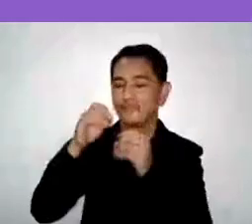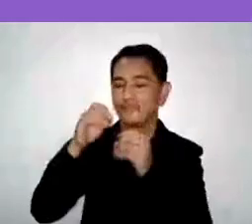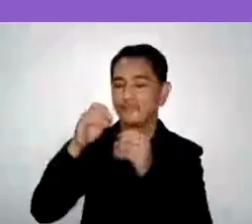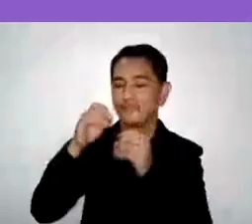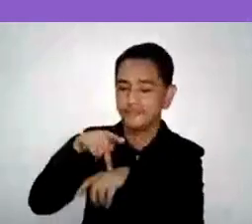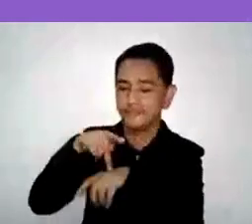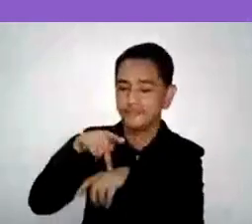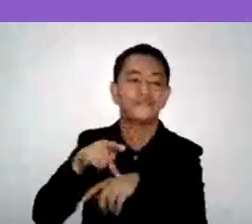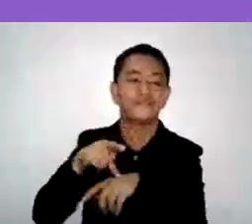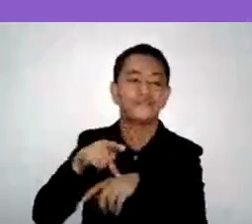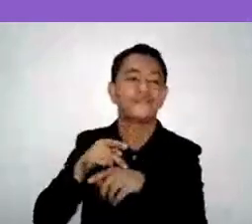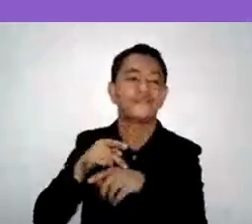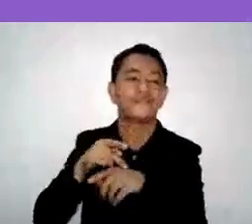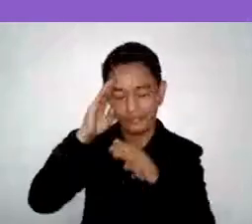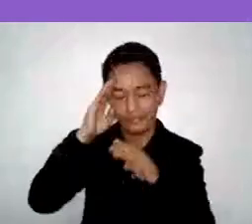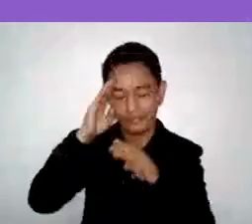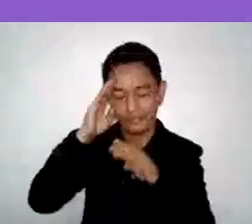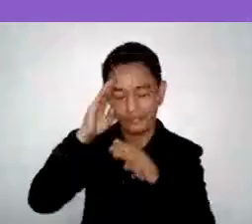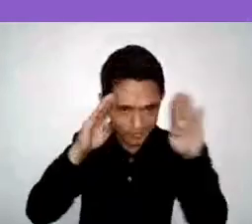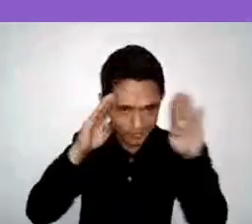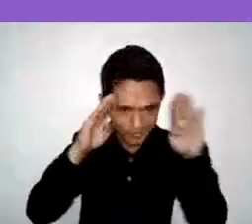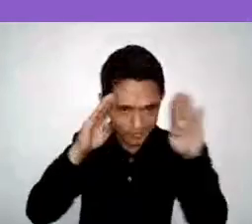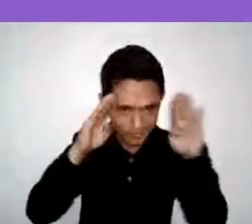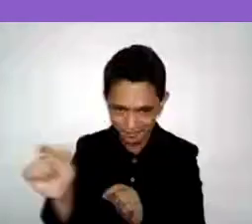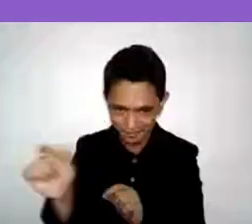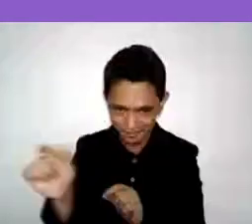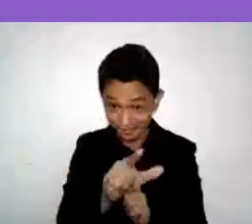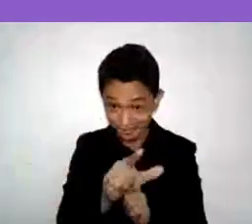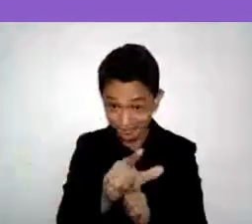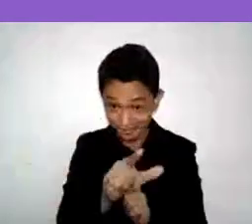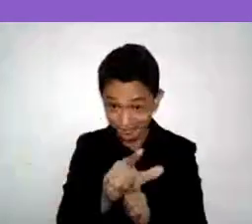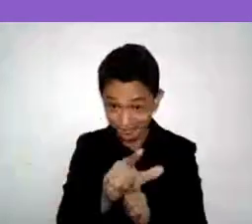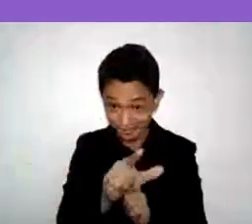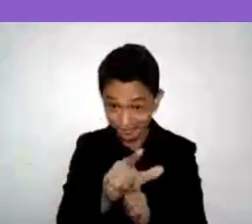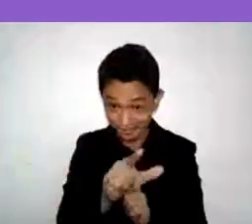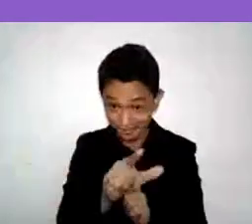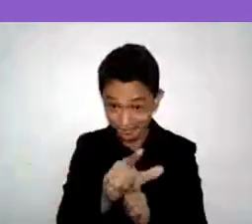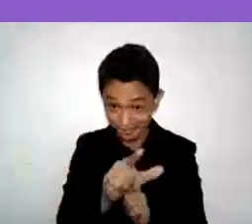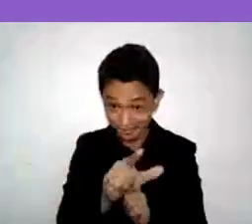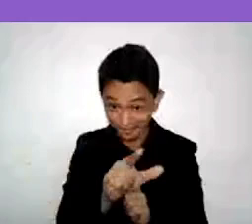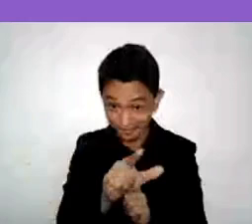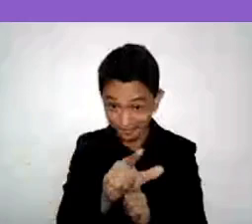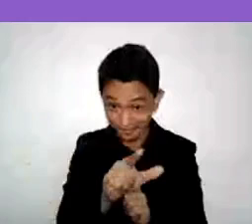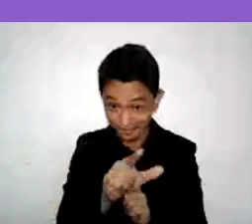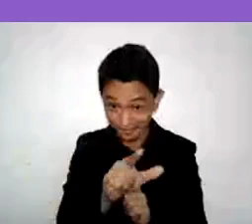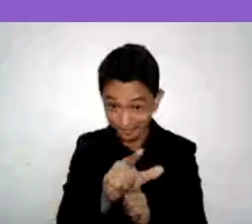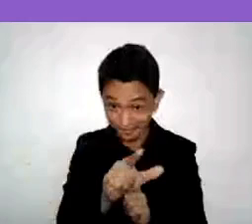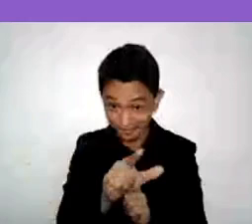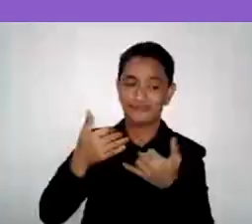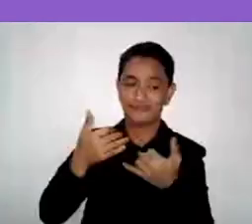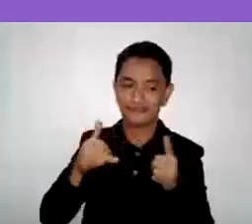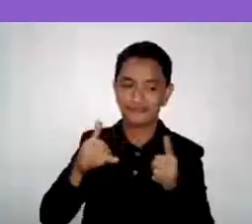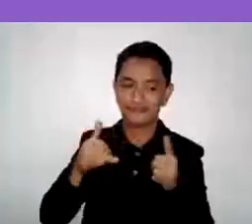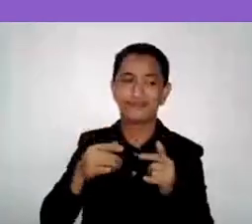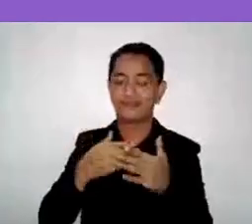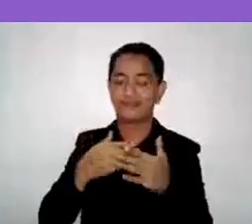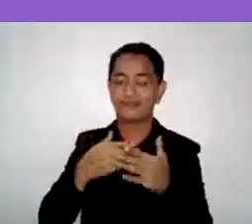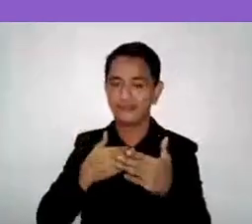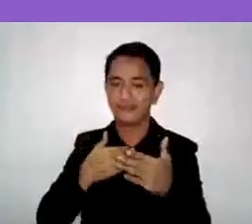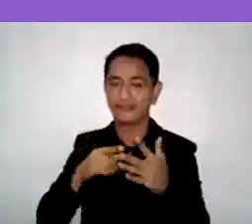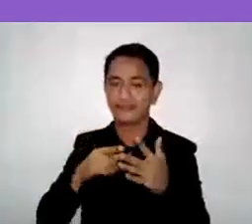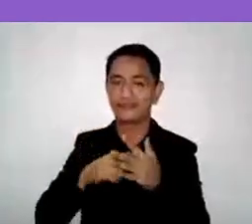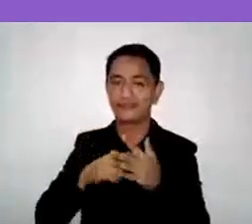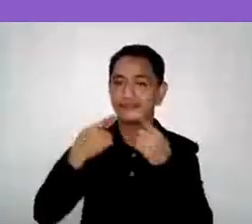to our live viewers in our DepEd Philippines Facebook page. Hello to all of you there. Are you ready for